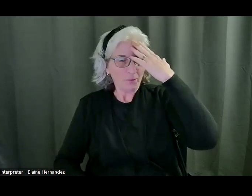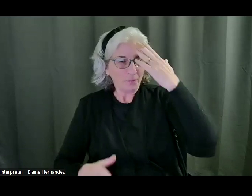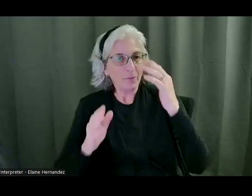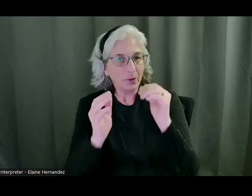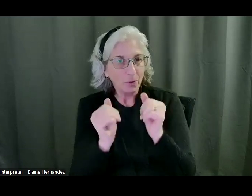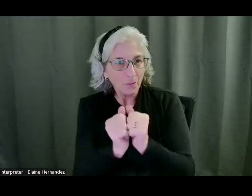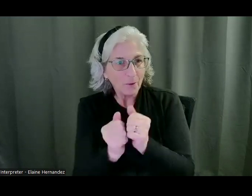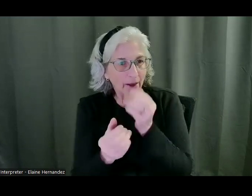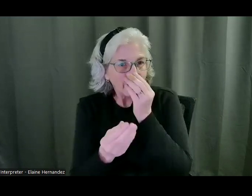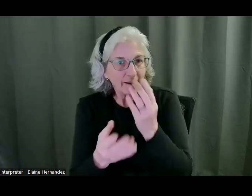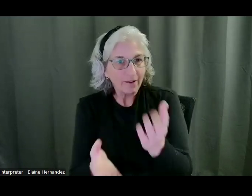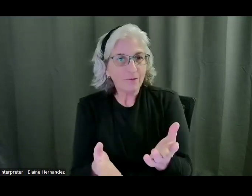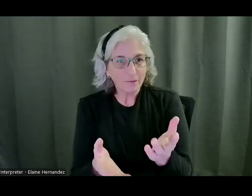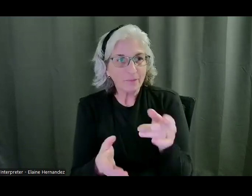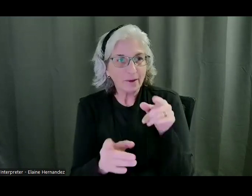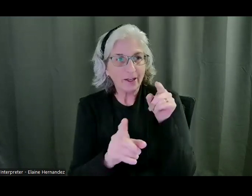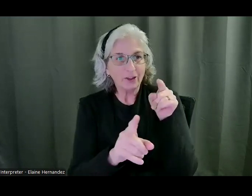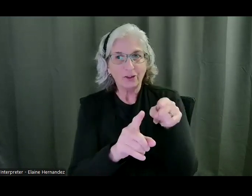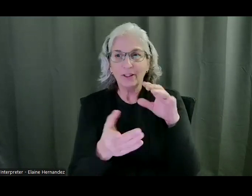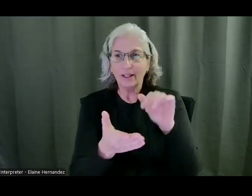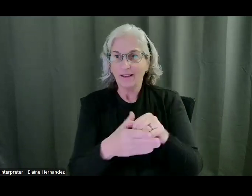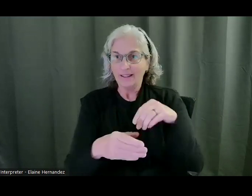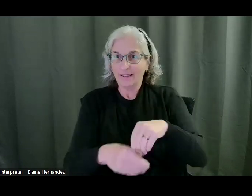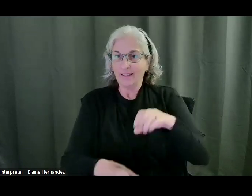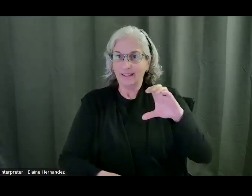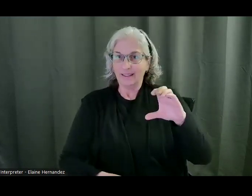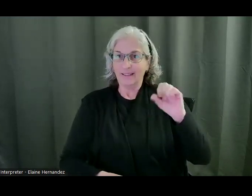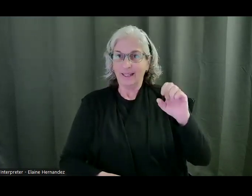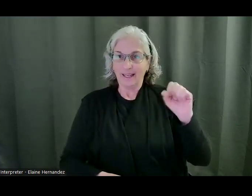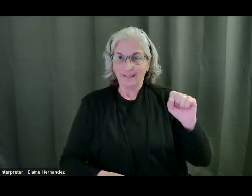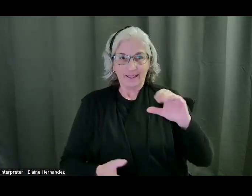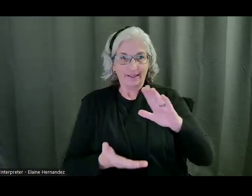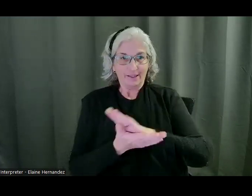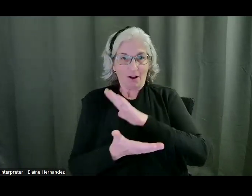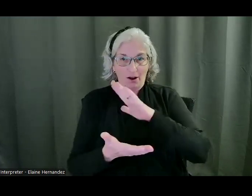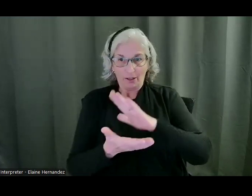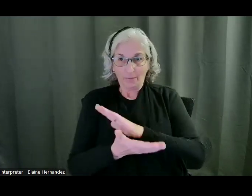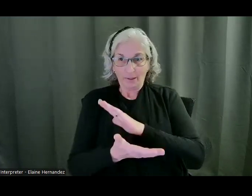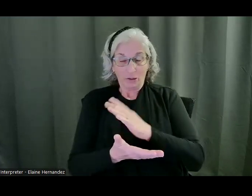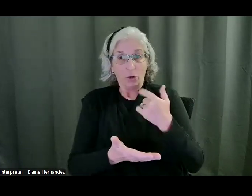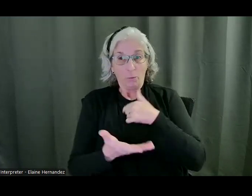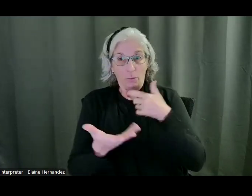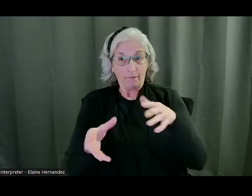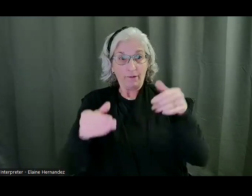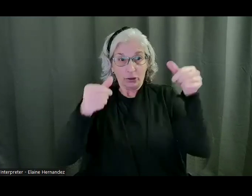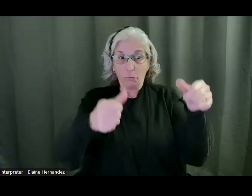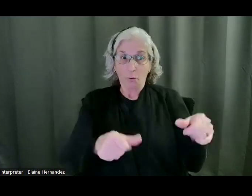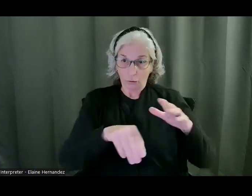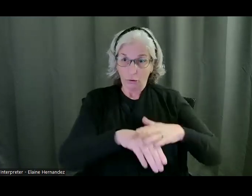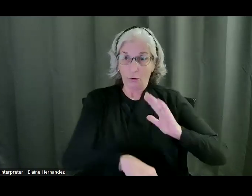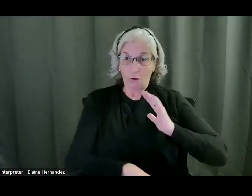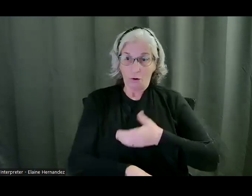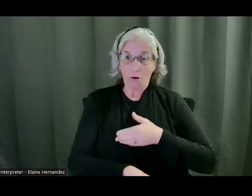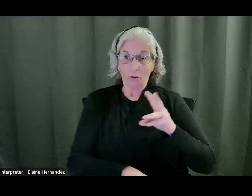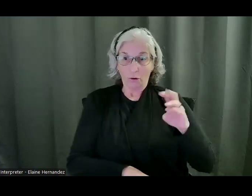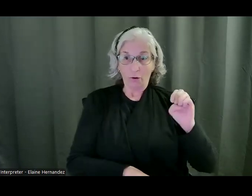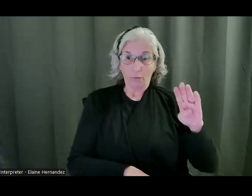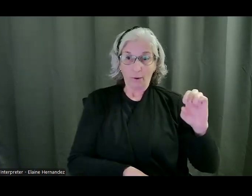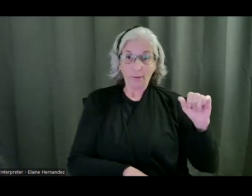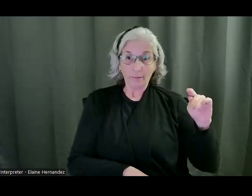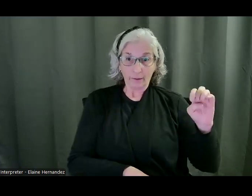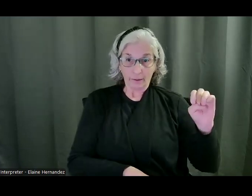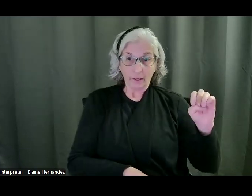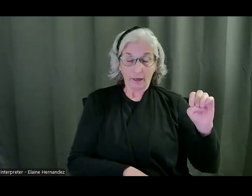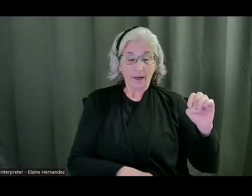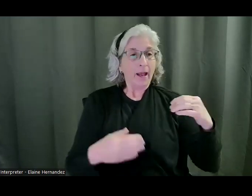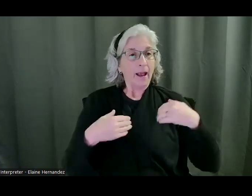the information that is in the CSS documents that we have posted to the website. And that includes information on